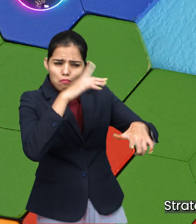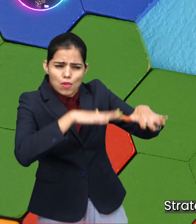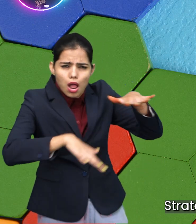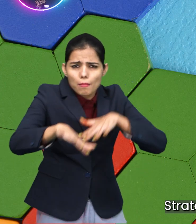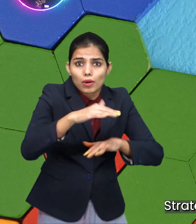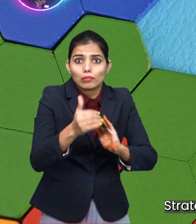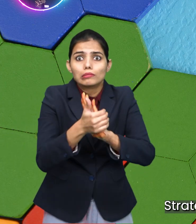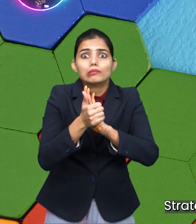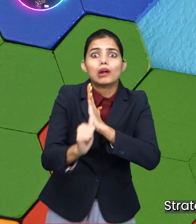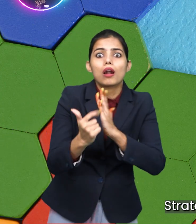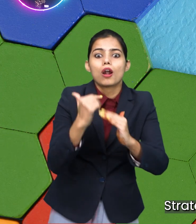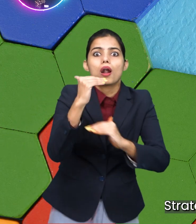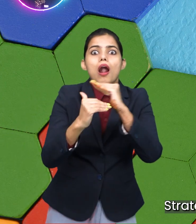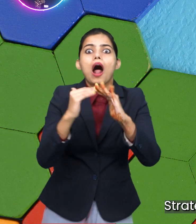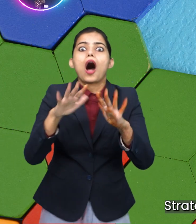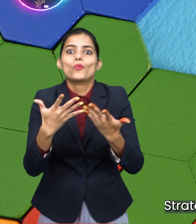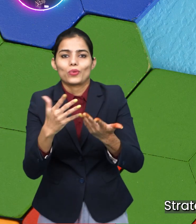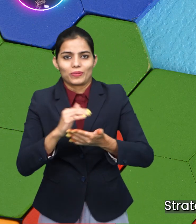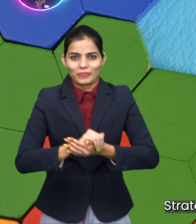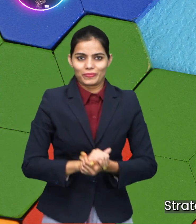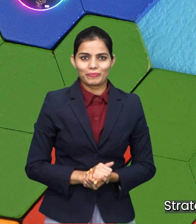Strategies for teaching skills.